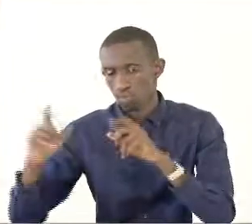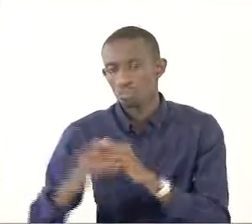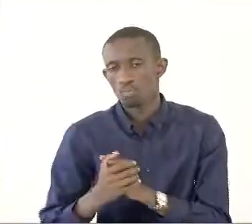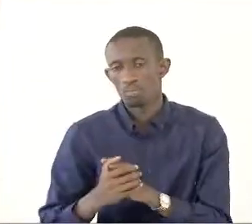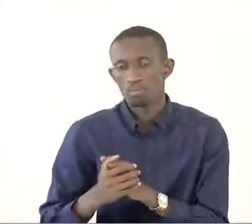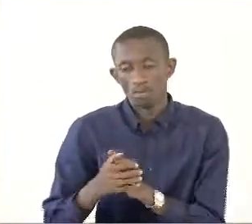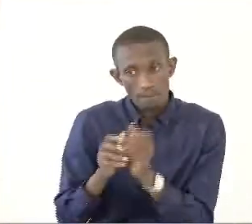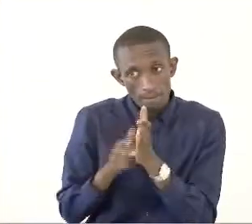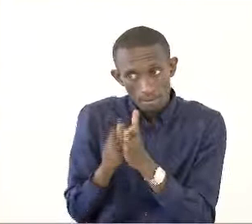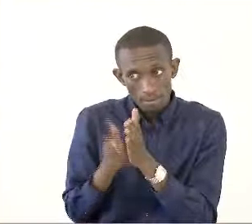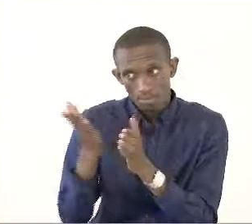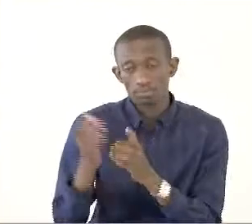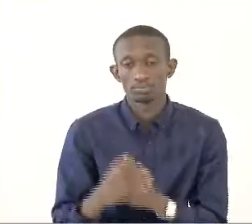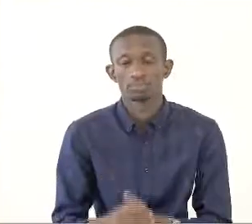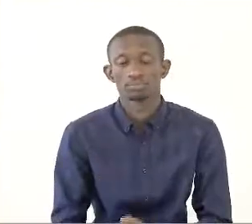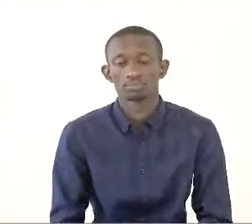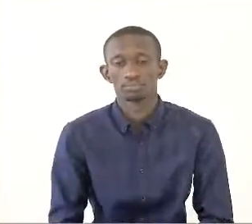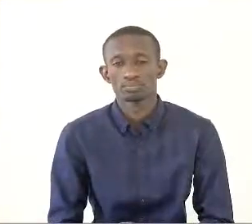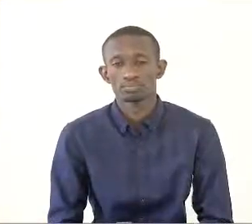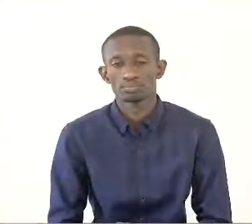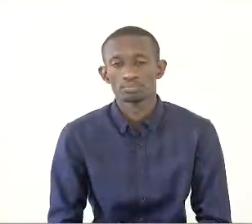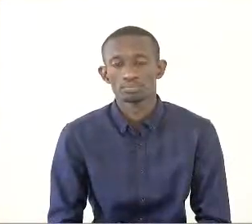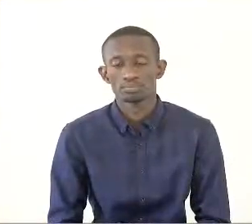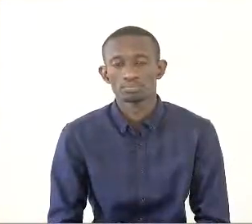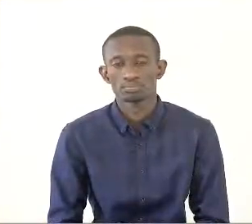film here. And it